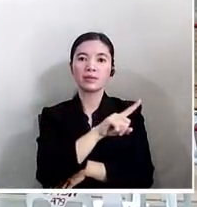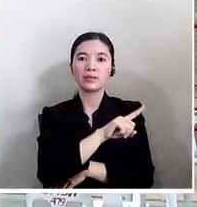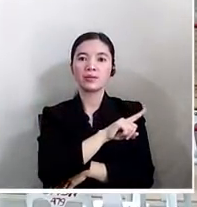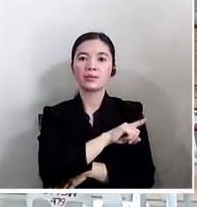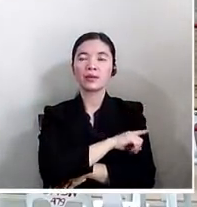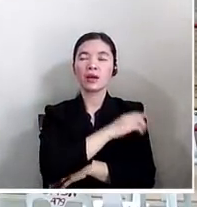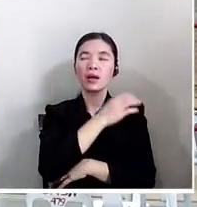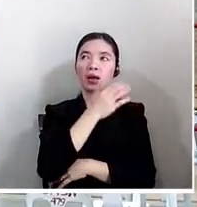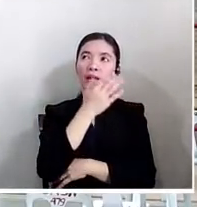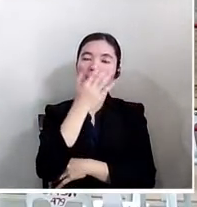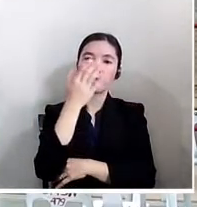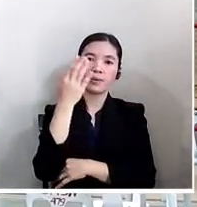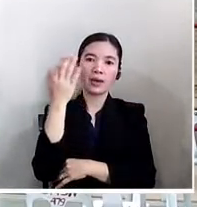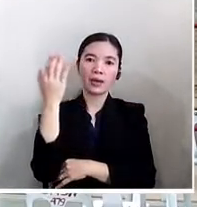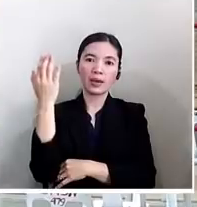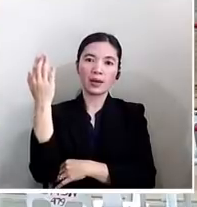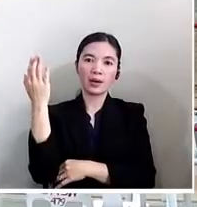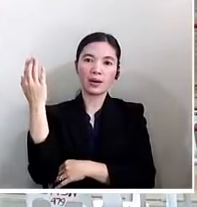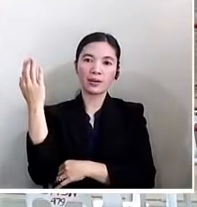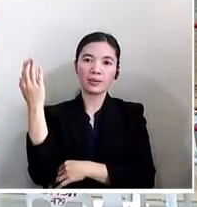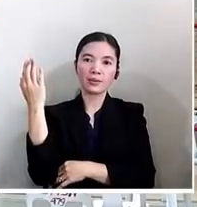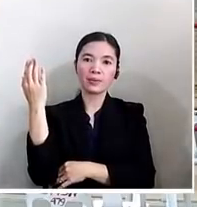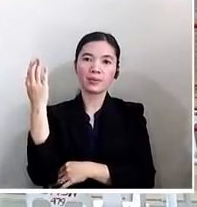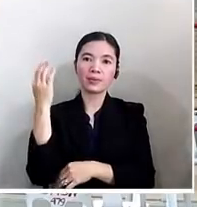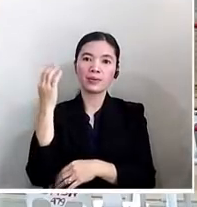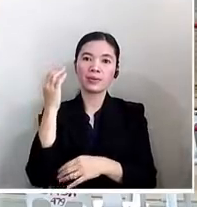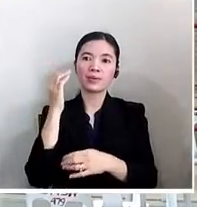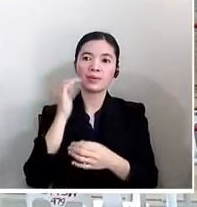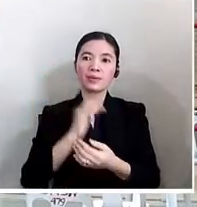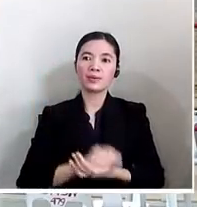yours, we are